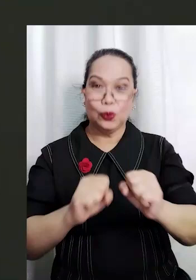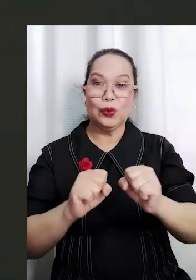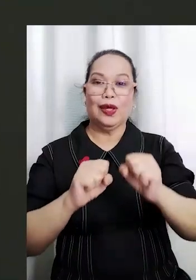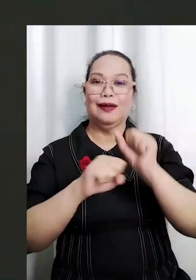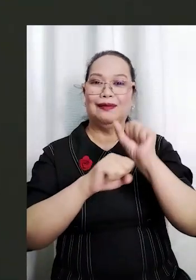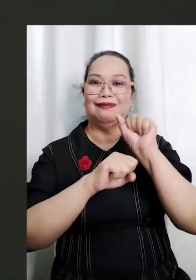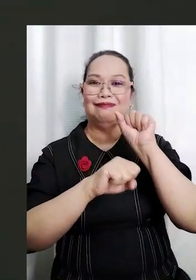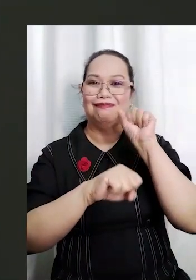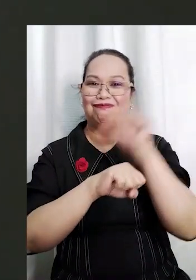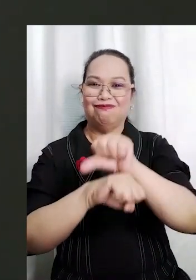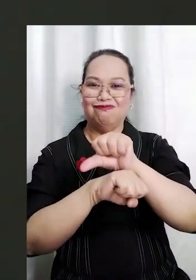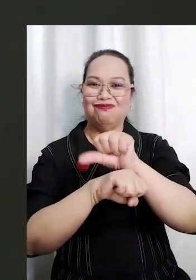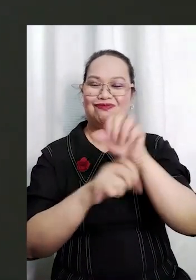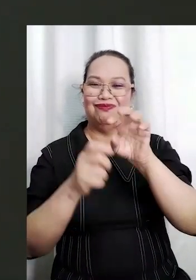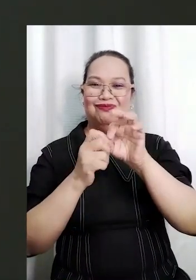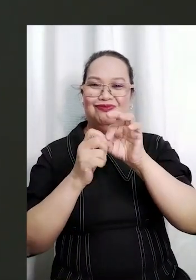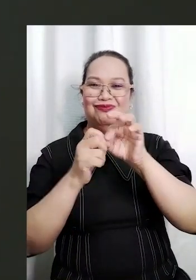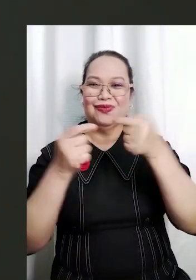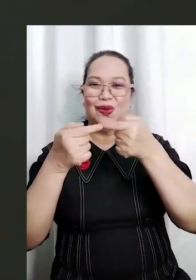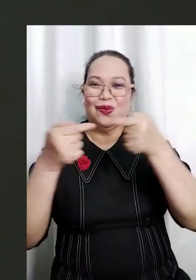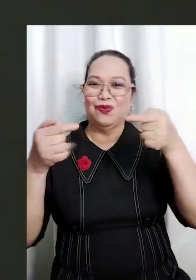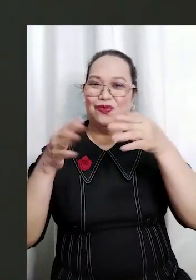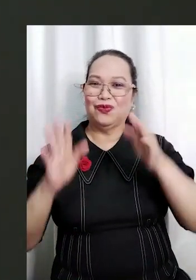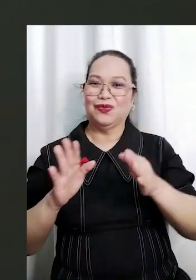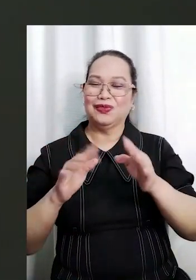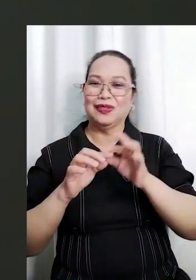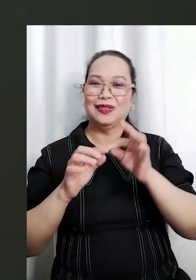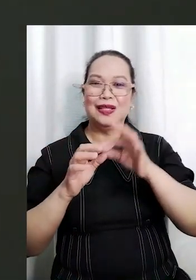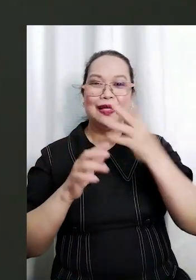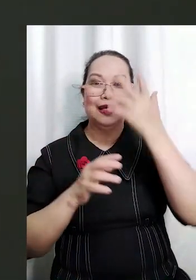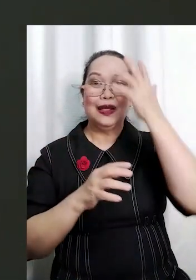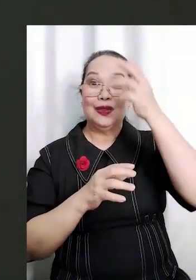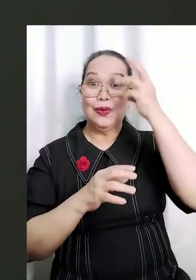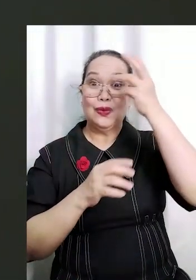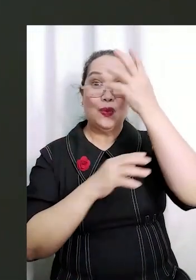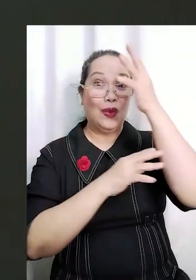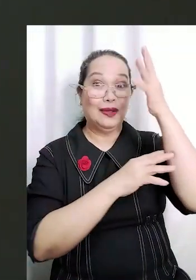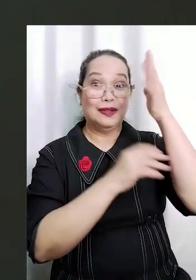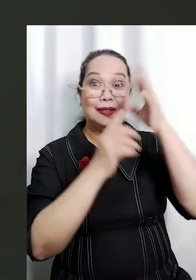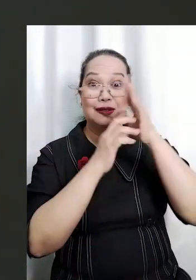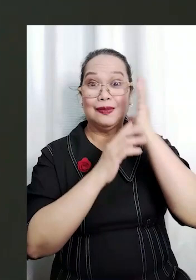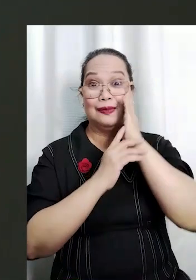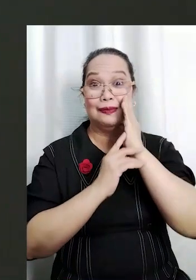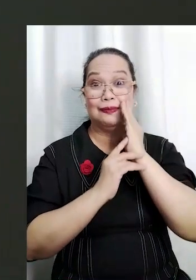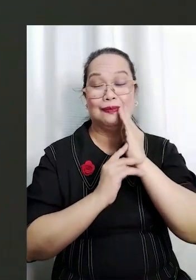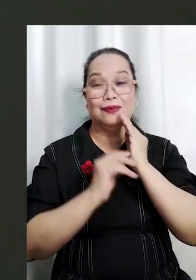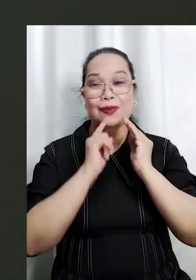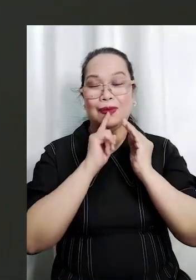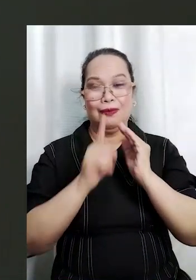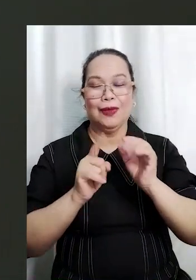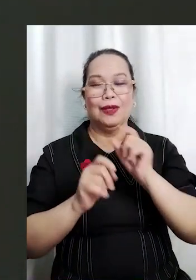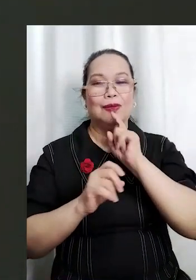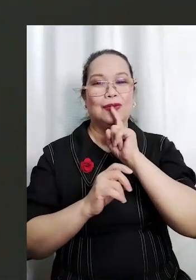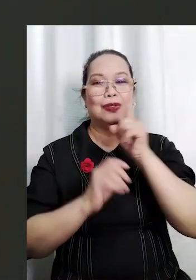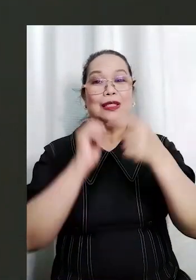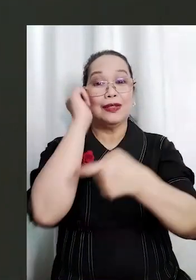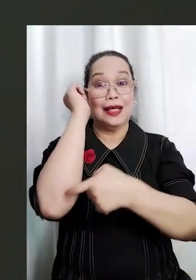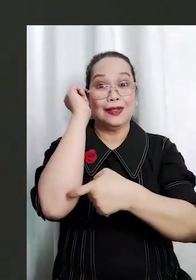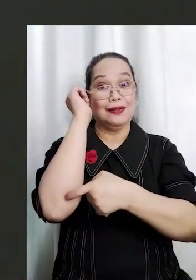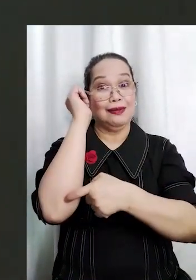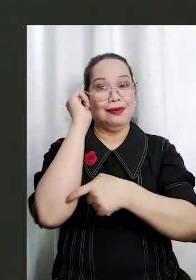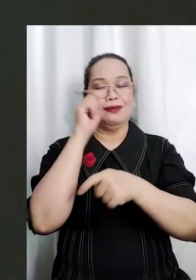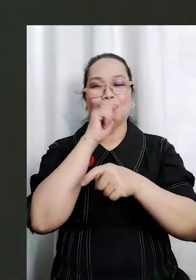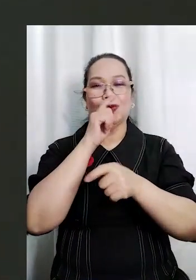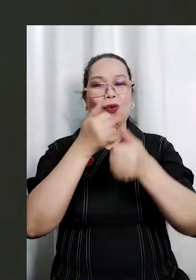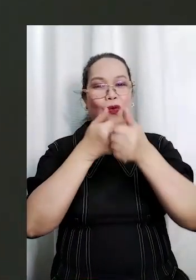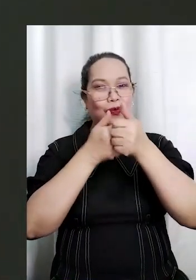to overcome his adversity doon sa wilderness experience na yun. Sumagot siya sang-ayon